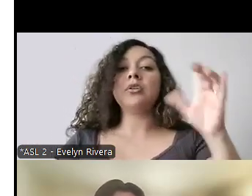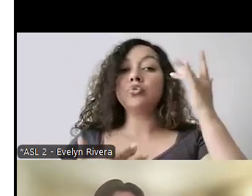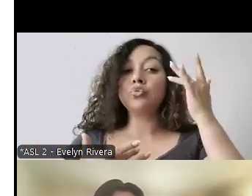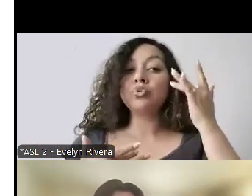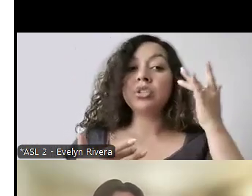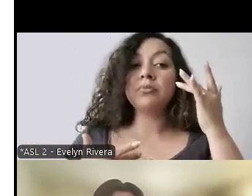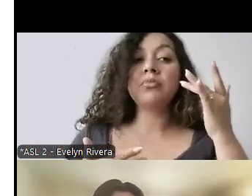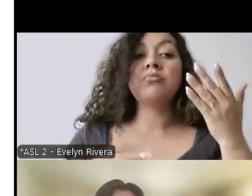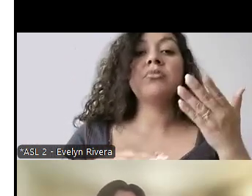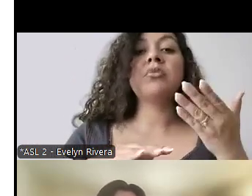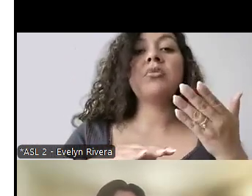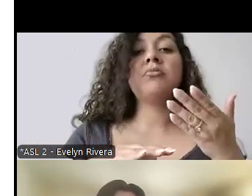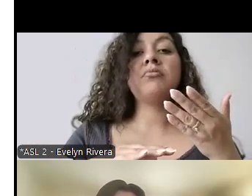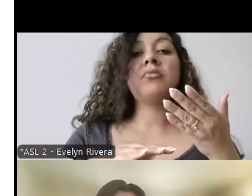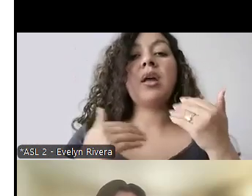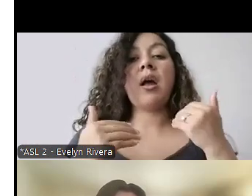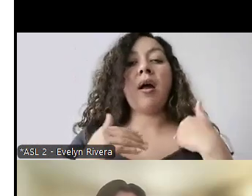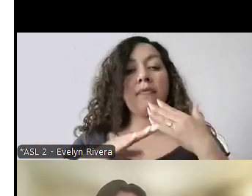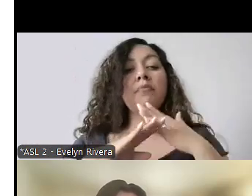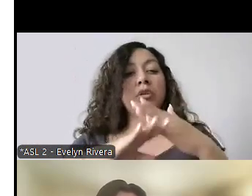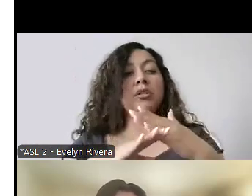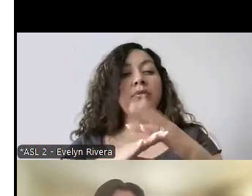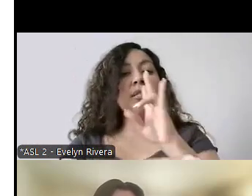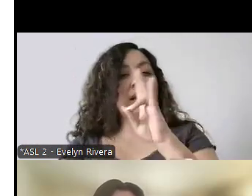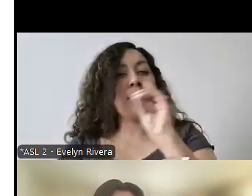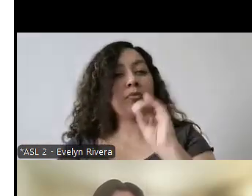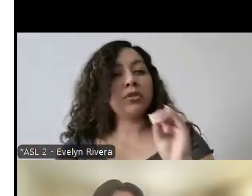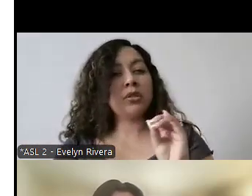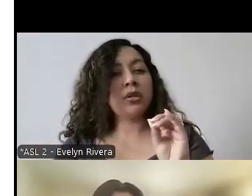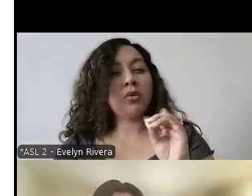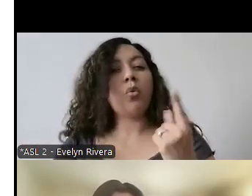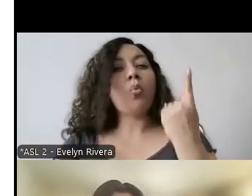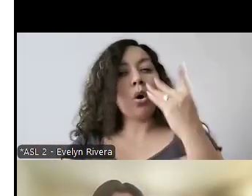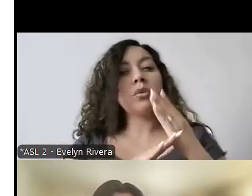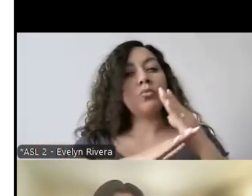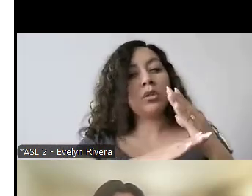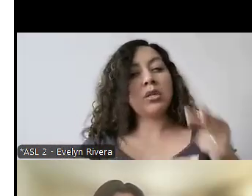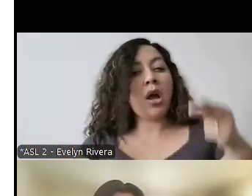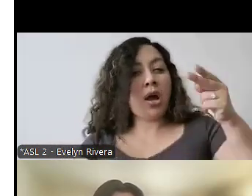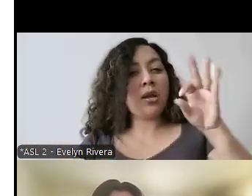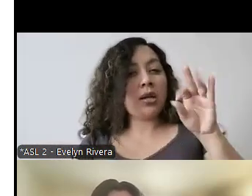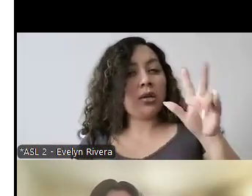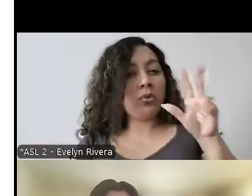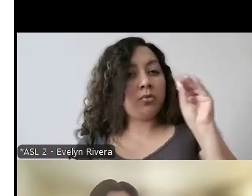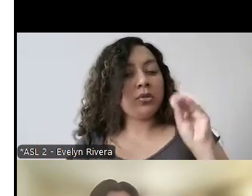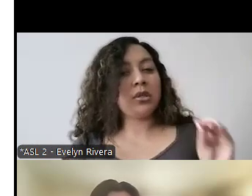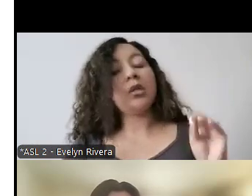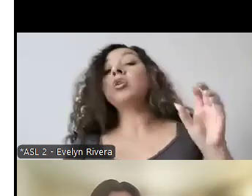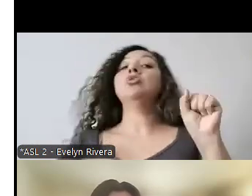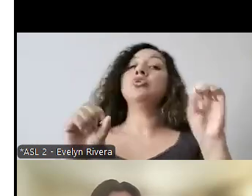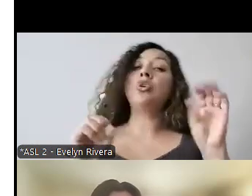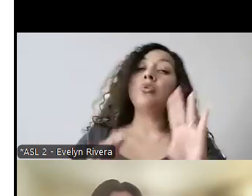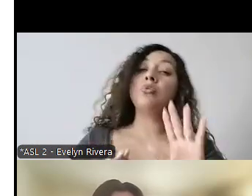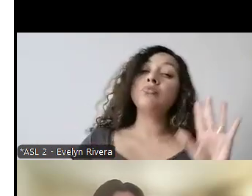were covered as low, or there's one that was covered as low as 7%, and then one that was covered as high as 93%. So